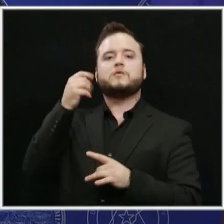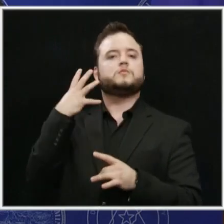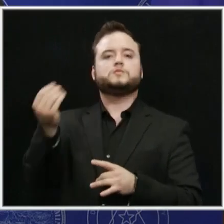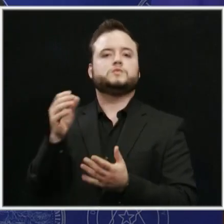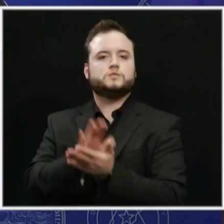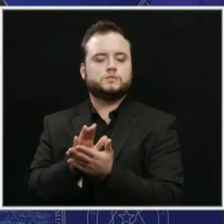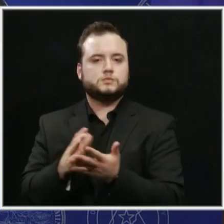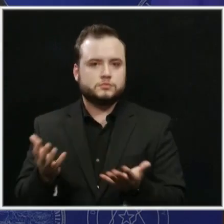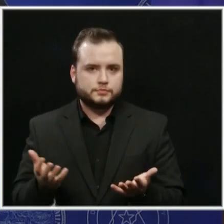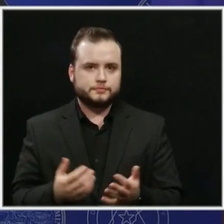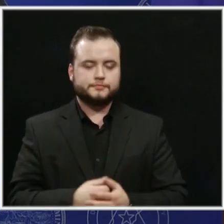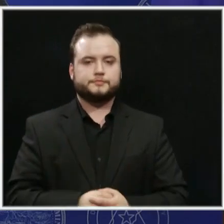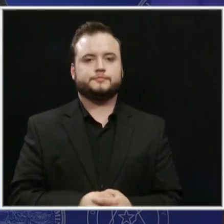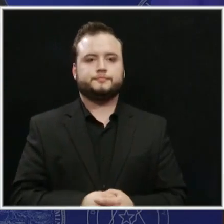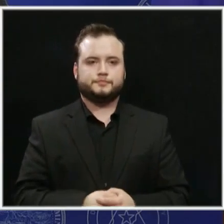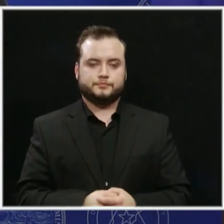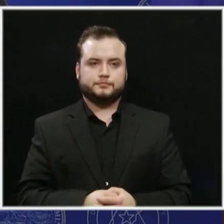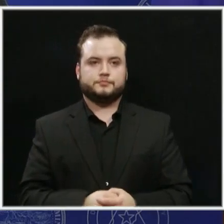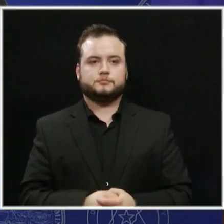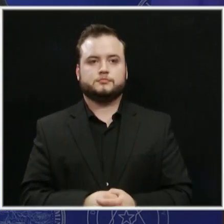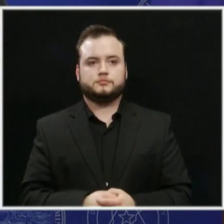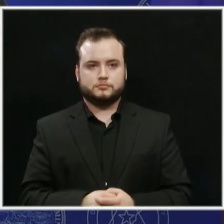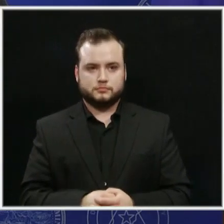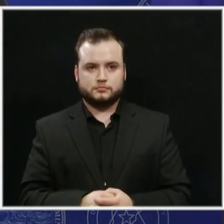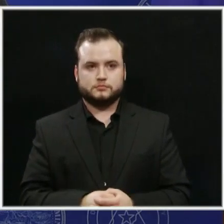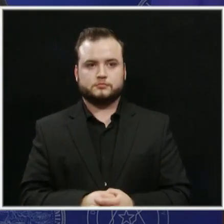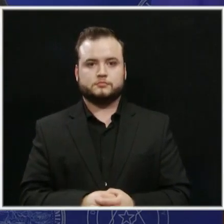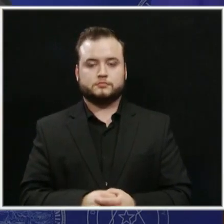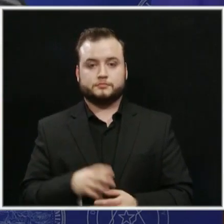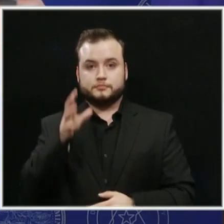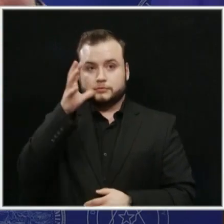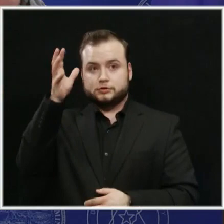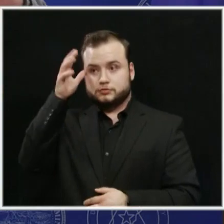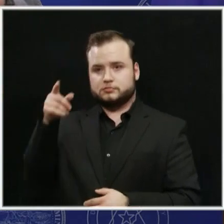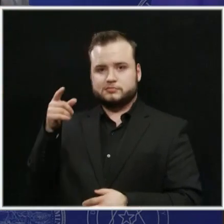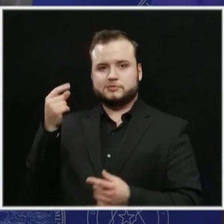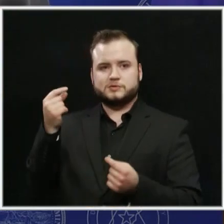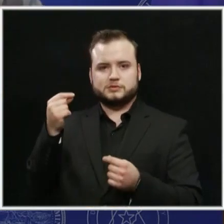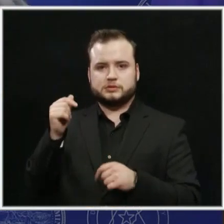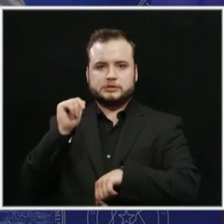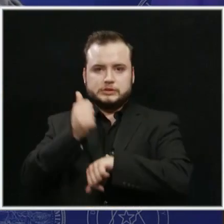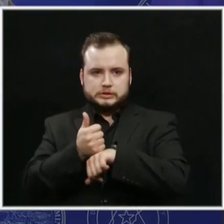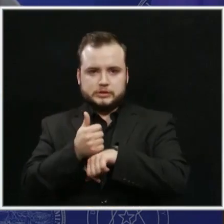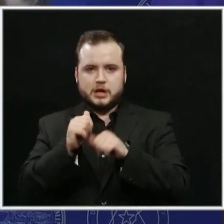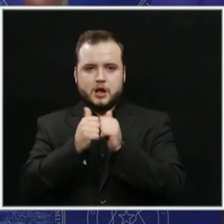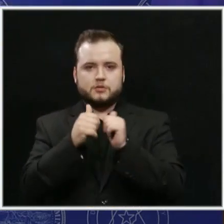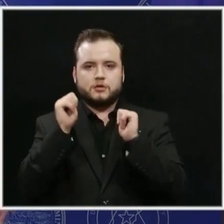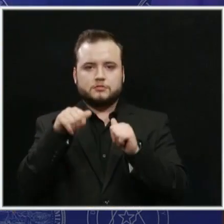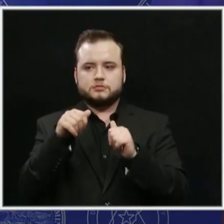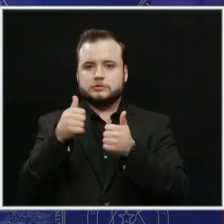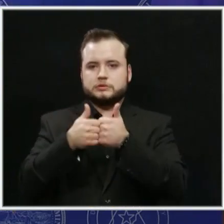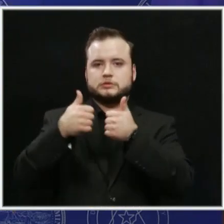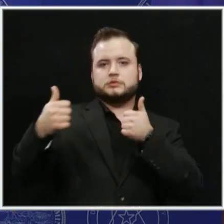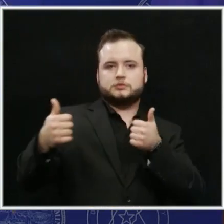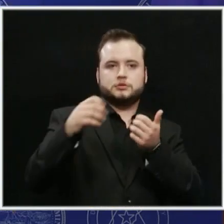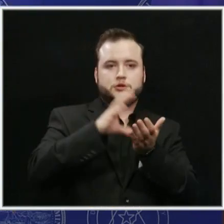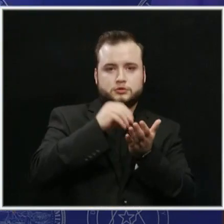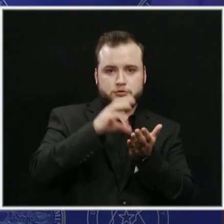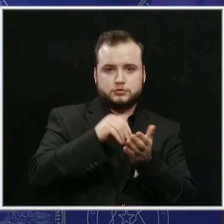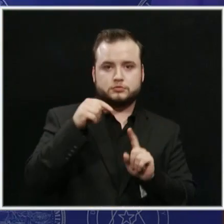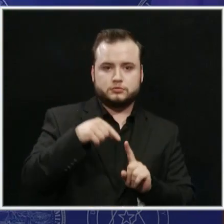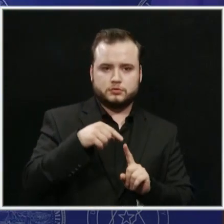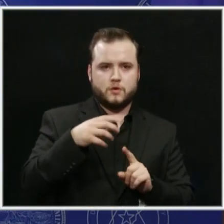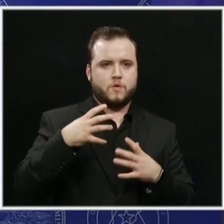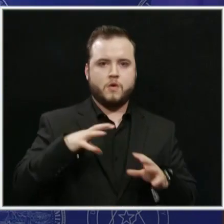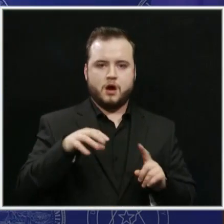that, what you did with parents, being able to, the children not bring it home to parents and grandparents. But there's a lot